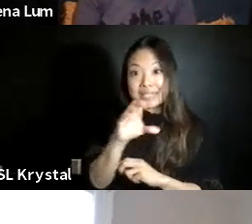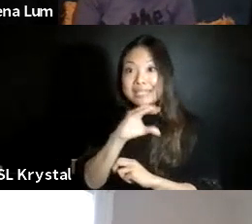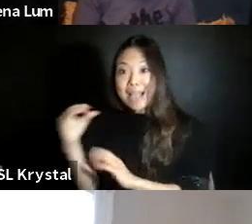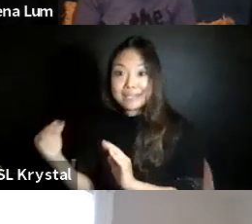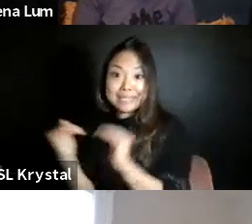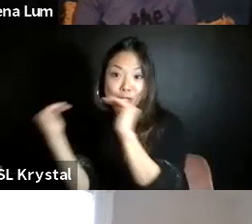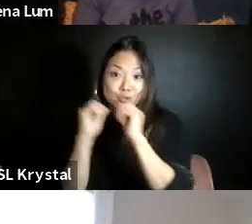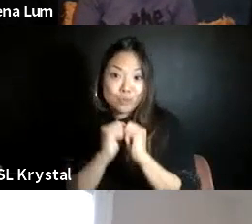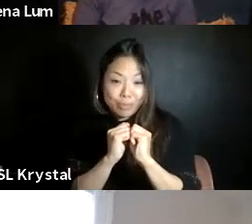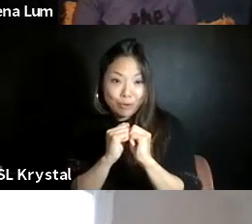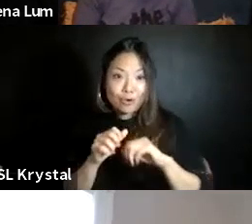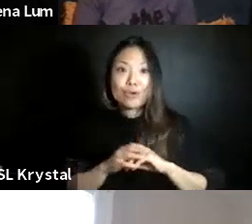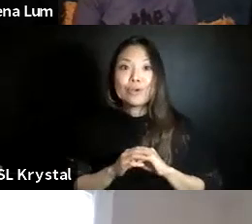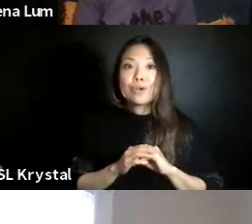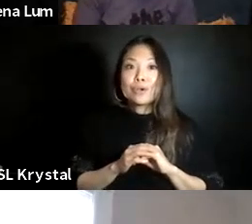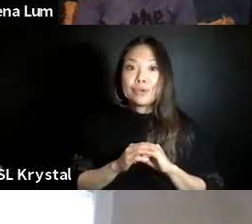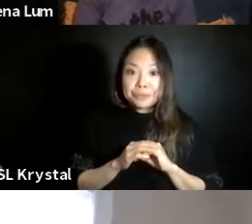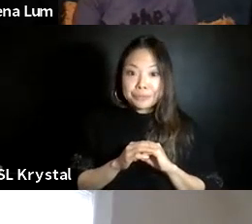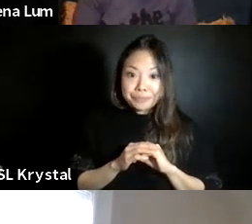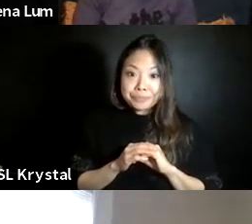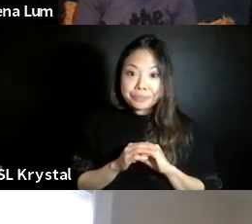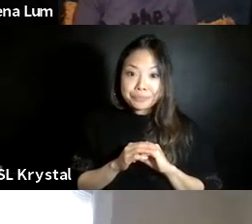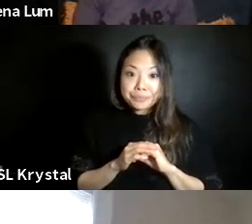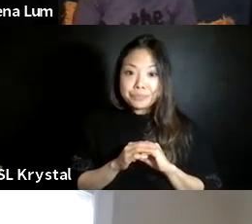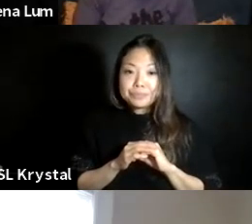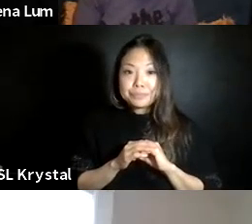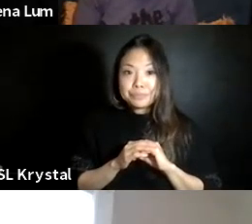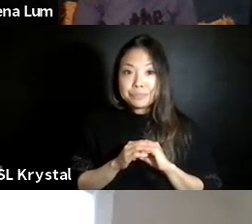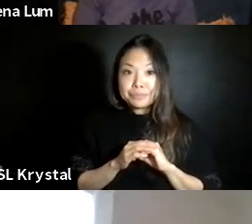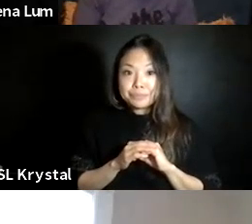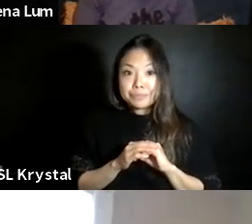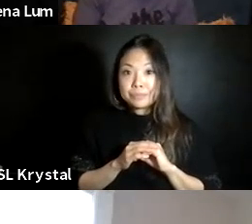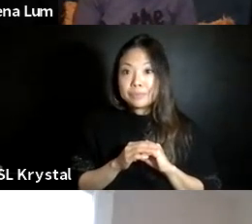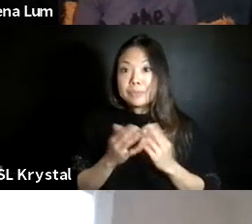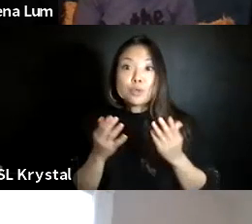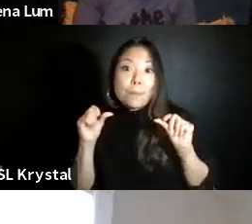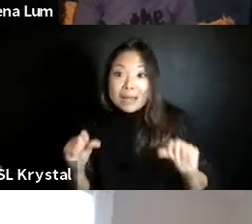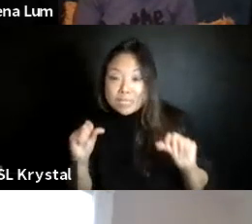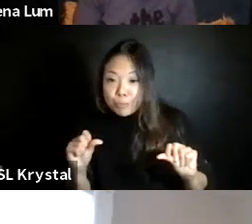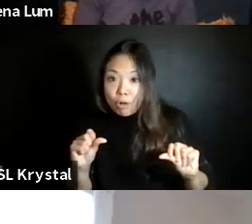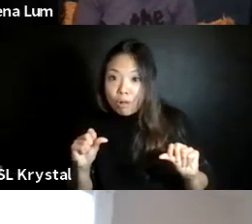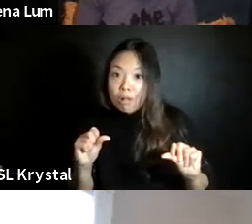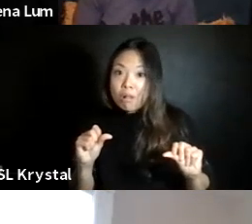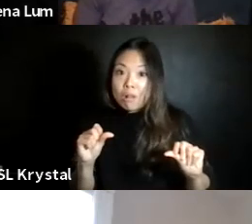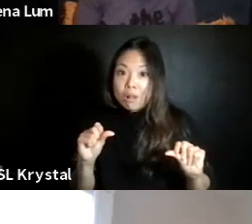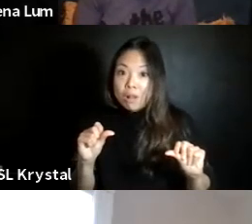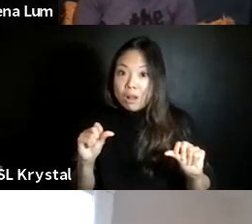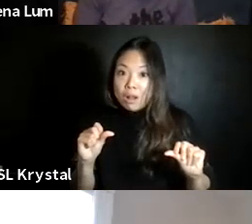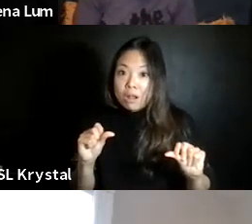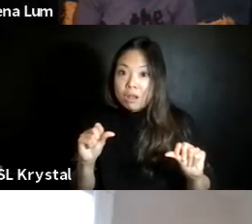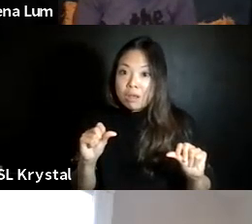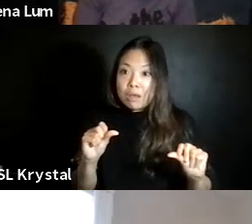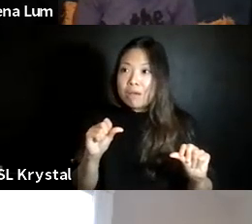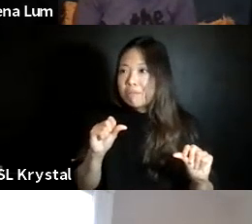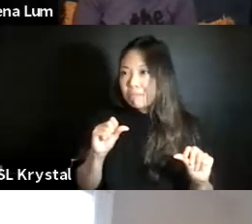tracts or census tracts in the same neighborhood of the same tier compete for a proportionate number of